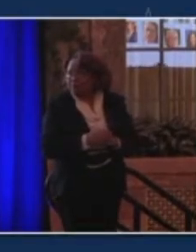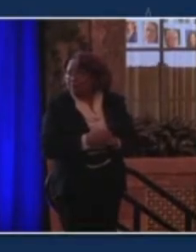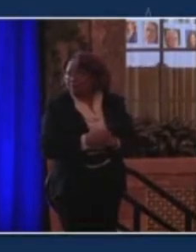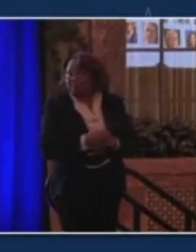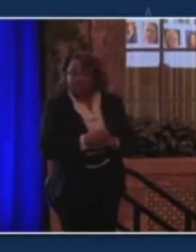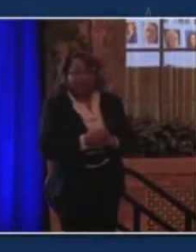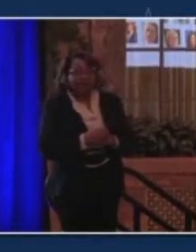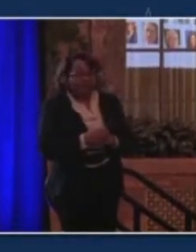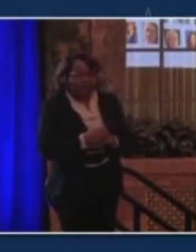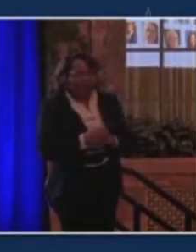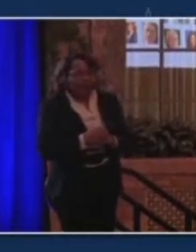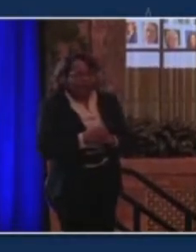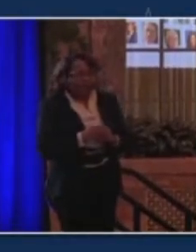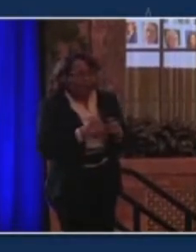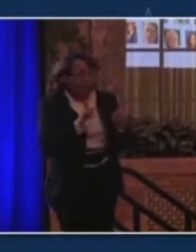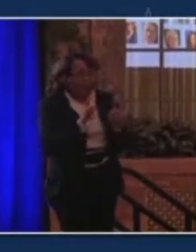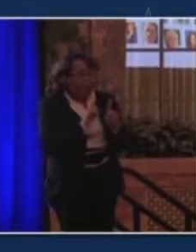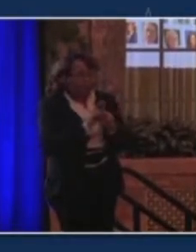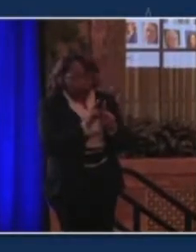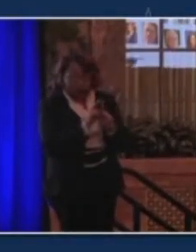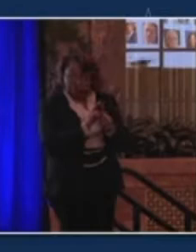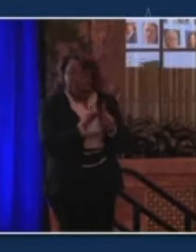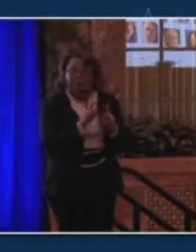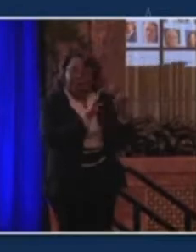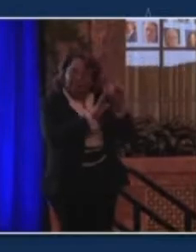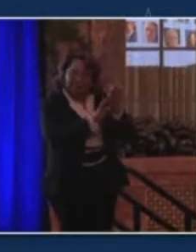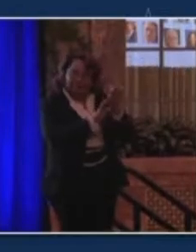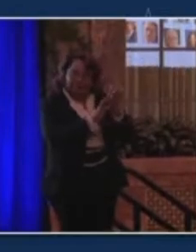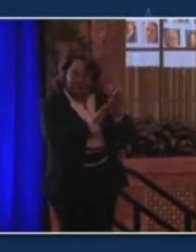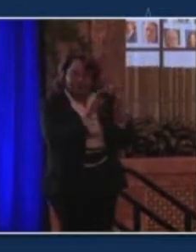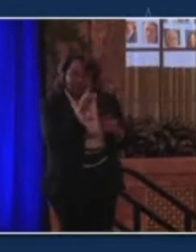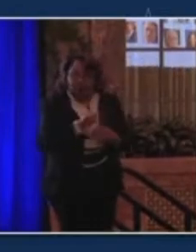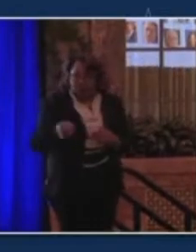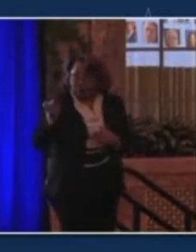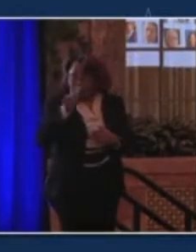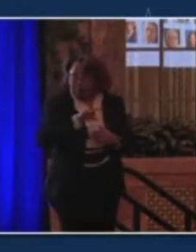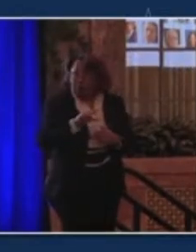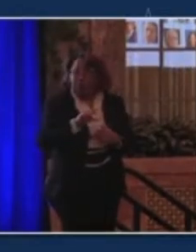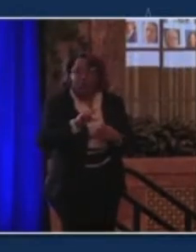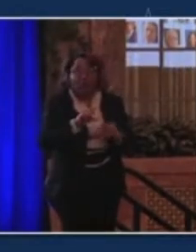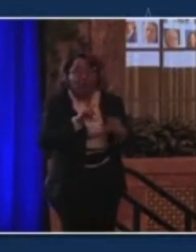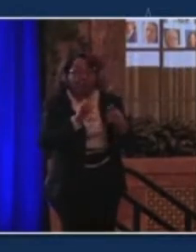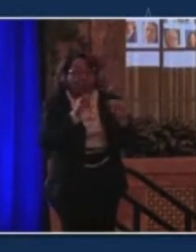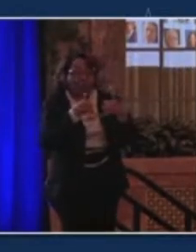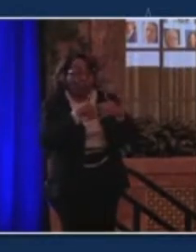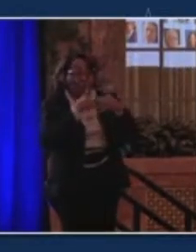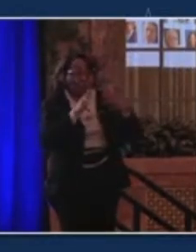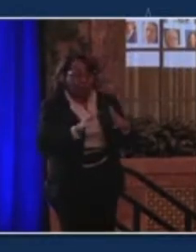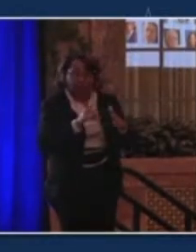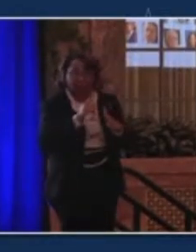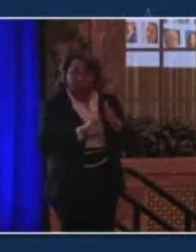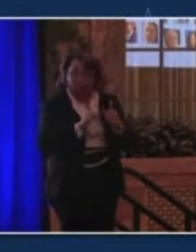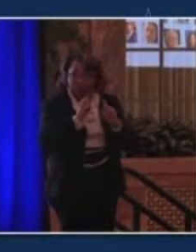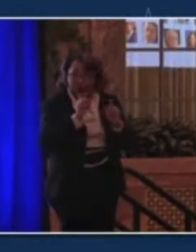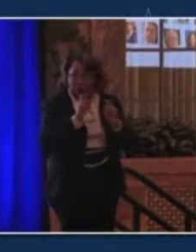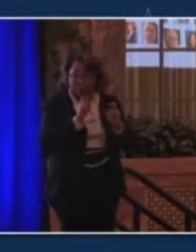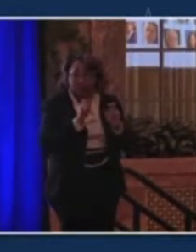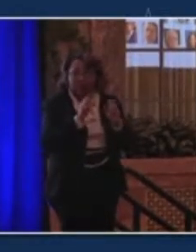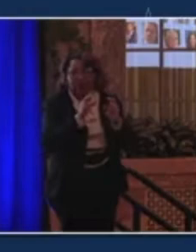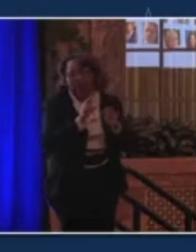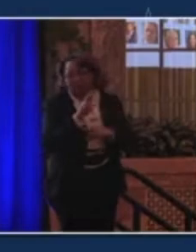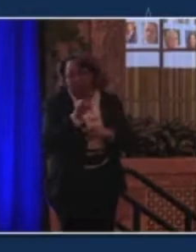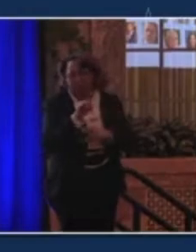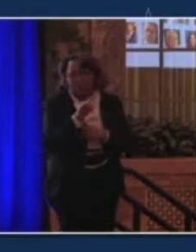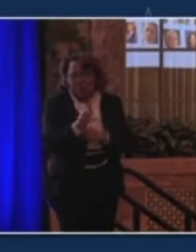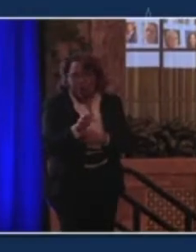I commend tonight's awardees for everything that they have contributed to this city, from the critical role that each of you have played in bringing Mayor